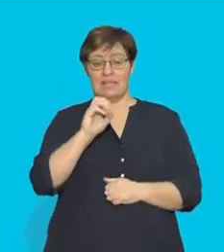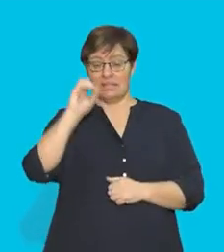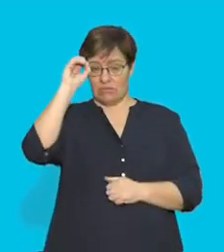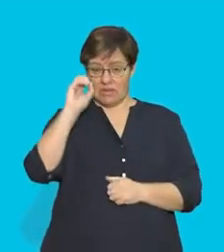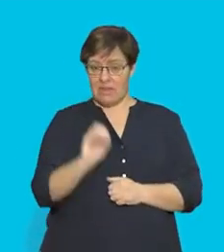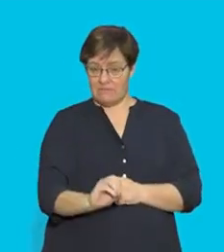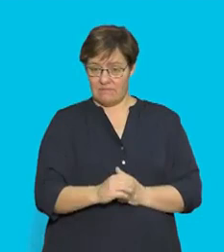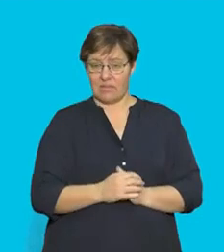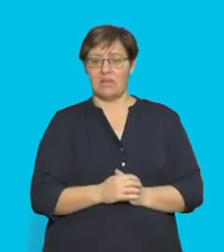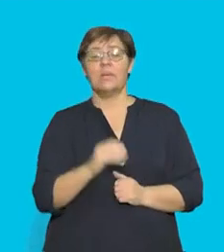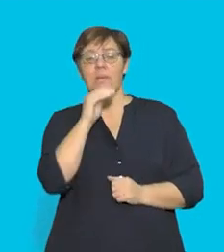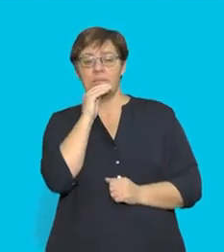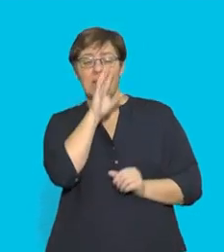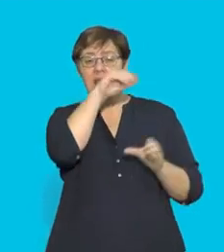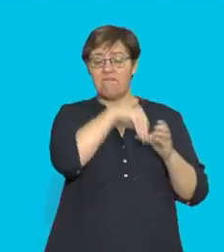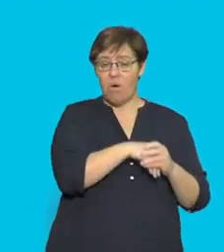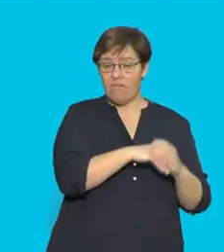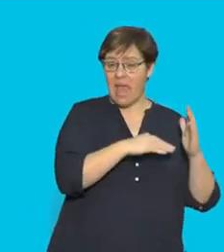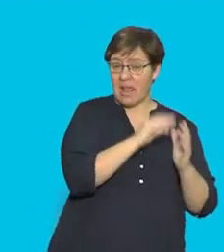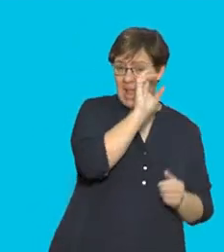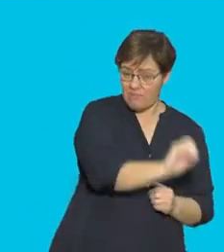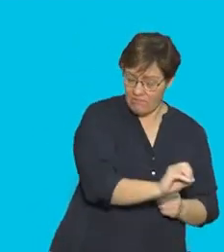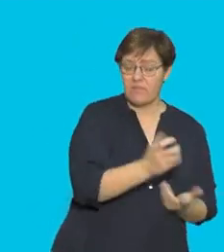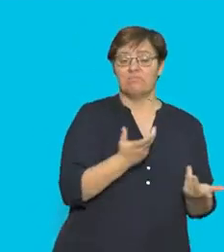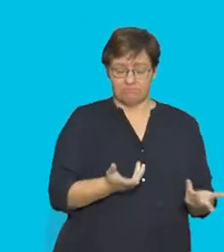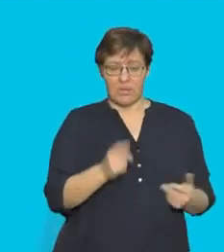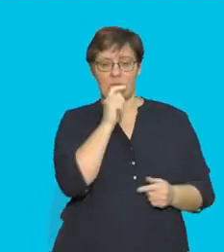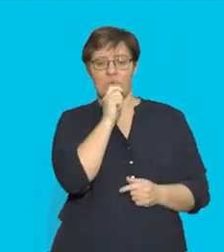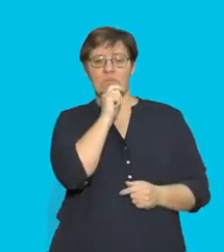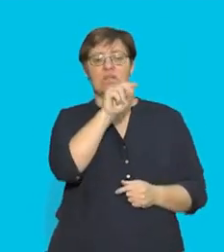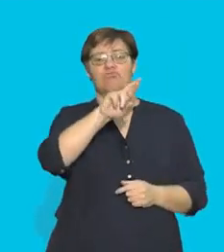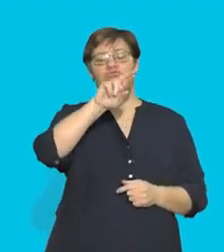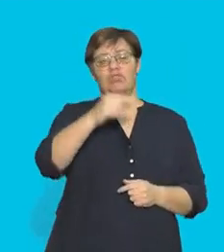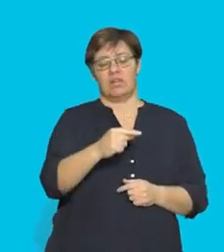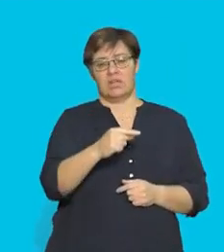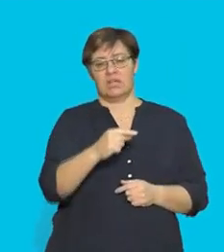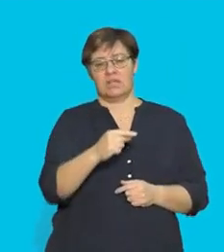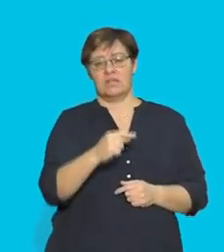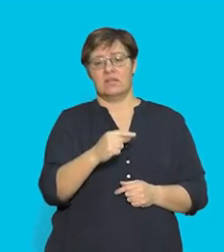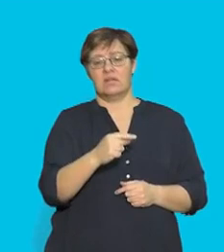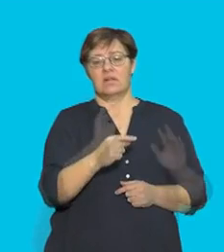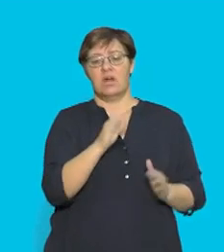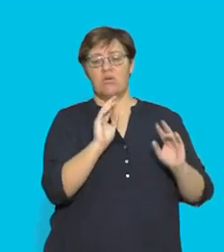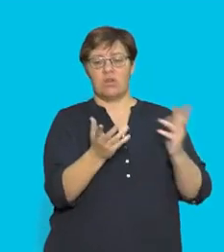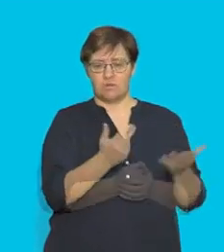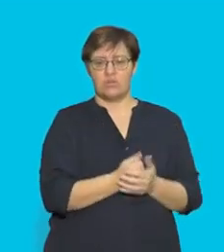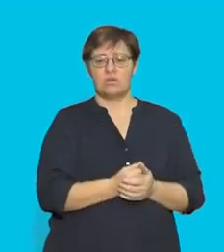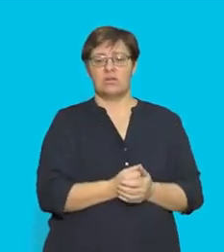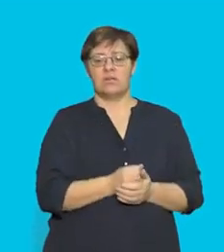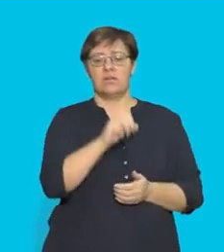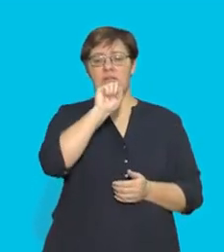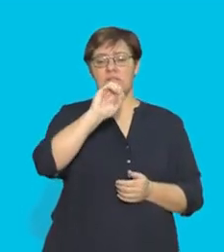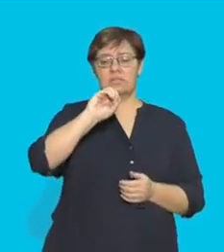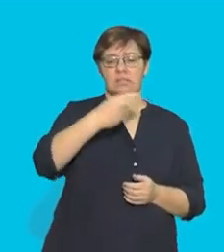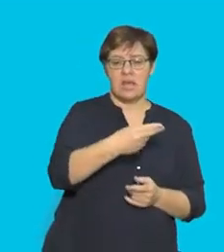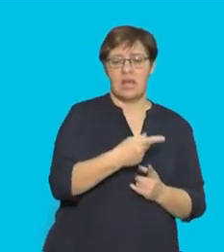angle triangle, then we ask if it involves angles, and if it does, then we use the trig ratios, sine, cos, and tan to solve